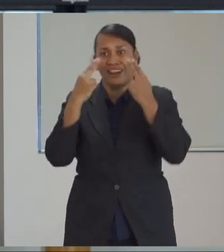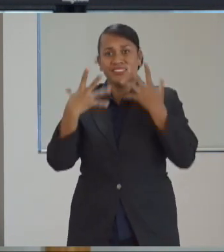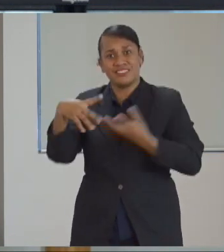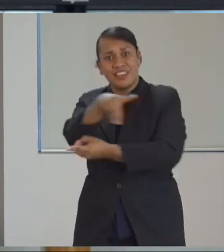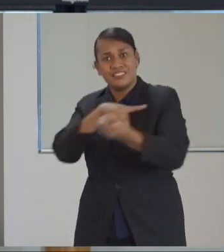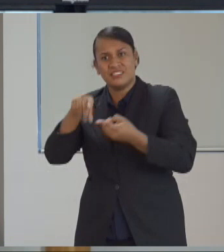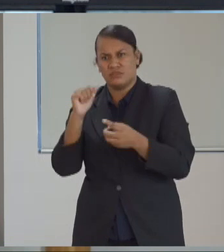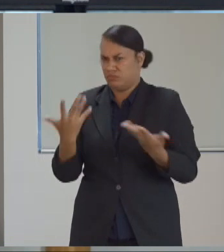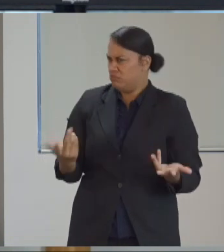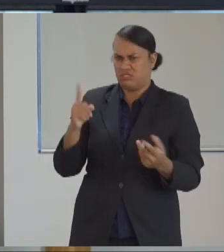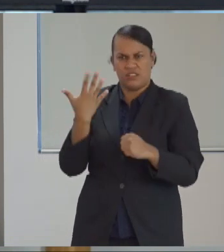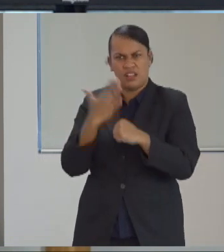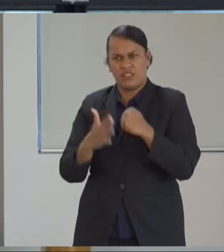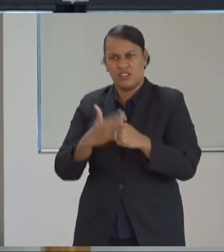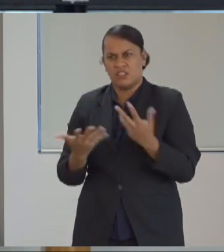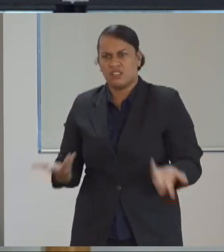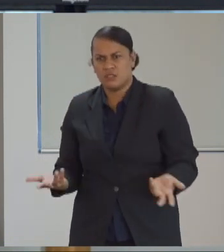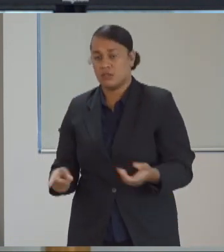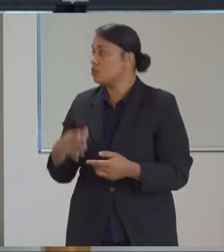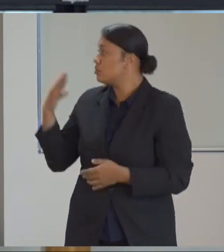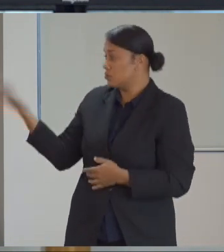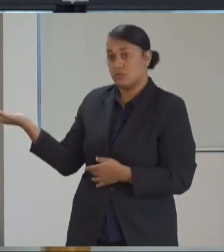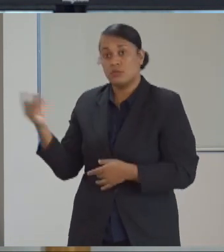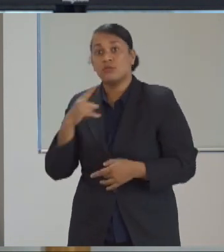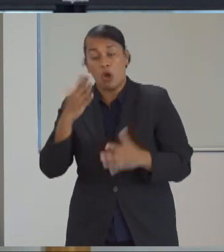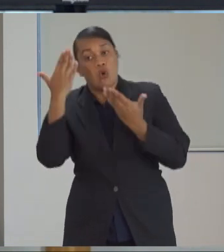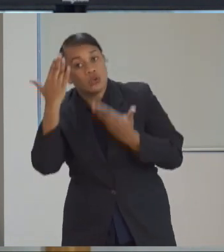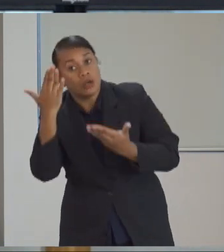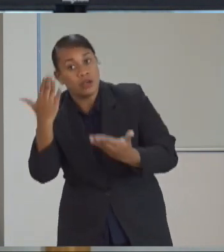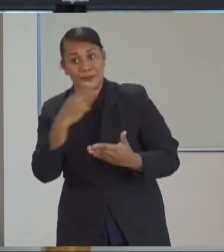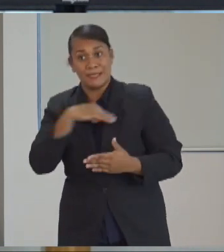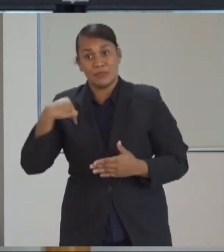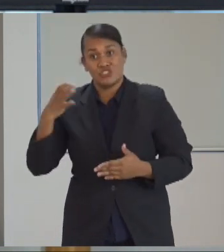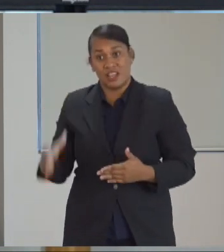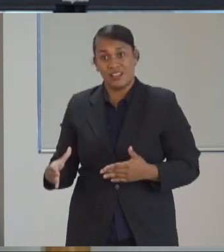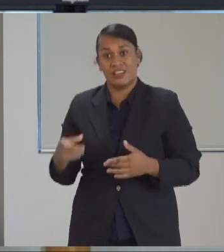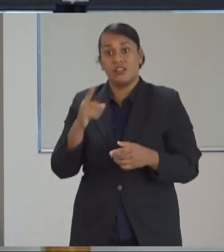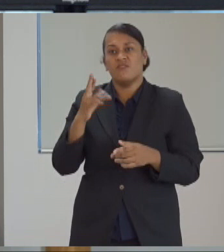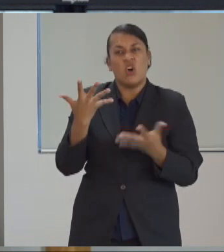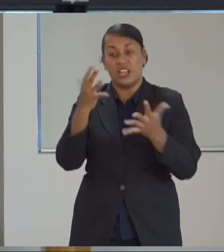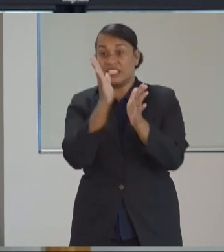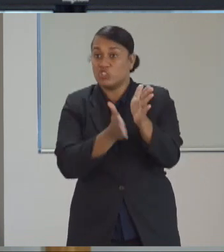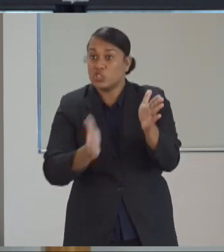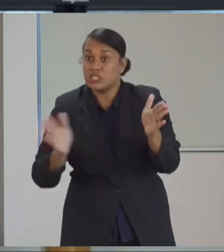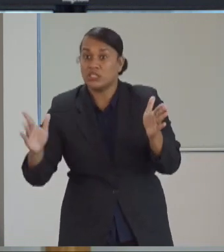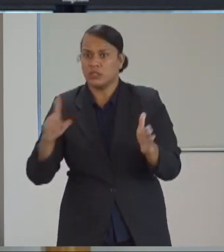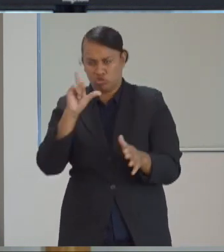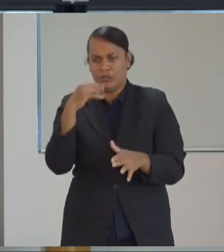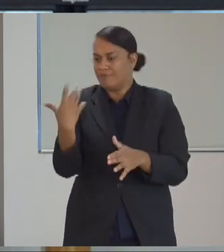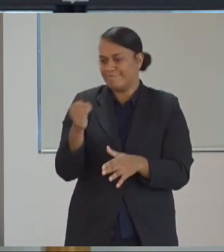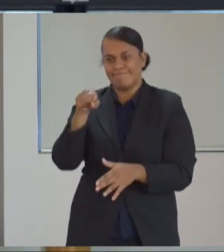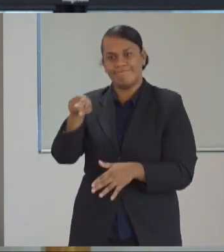that. Honorable Usamate is dealing with that. He already made the announcement in respect of Cyclone Harold. I understand that may have already been made